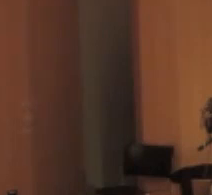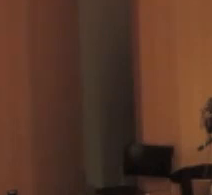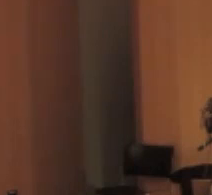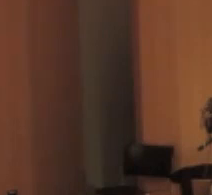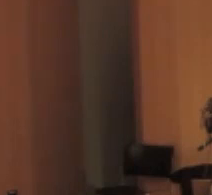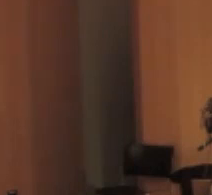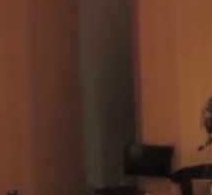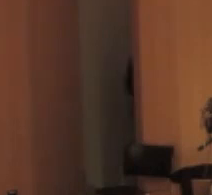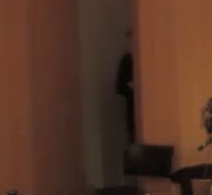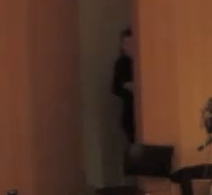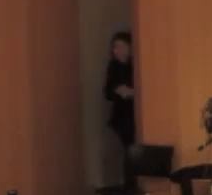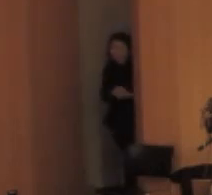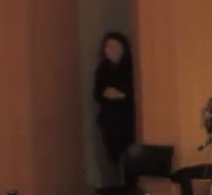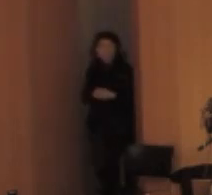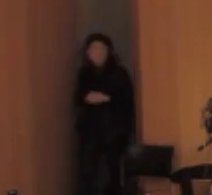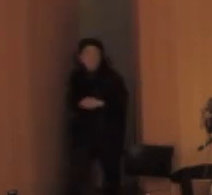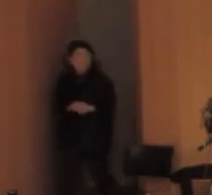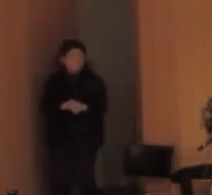e